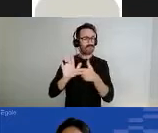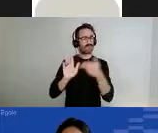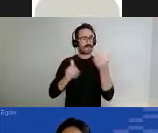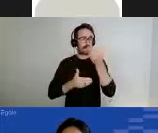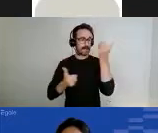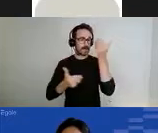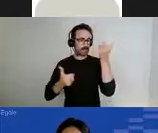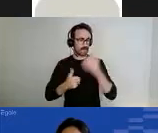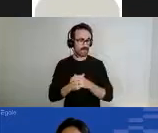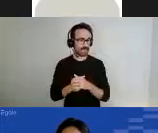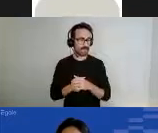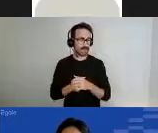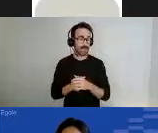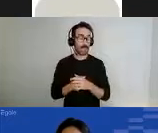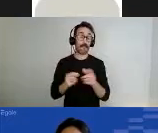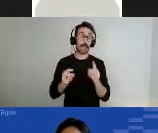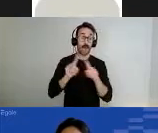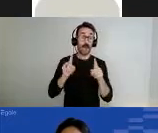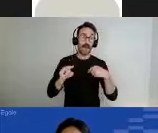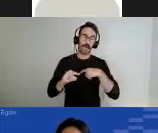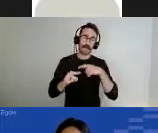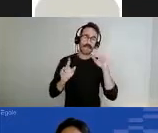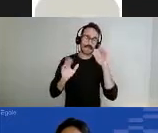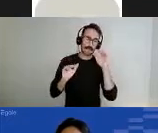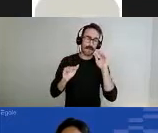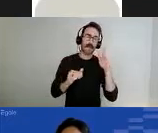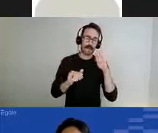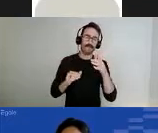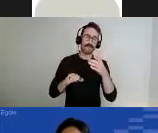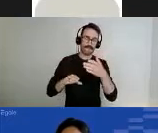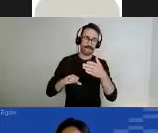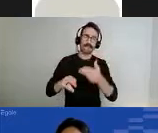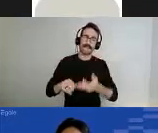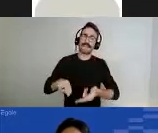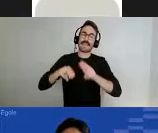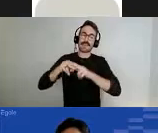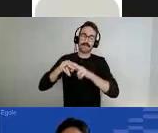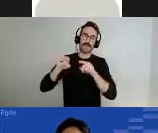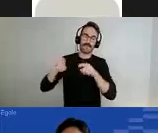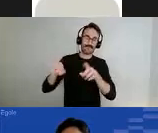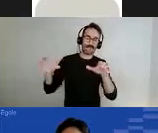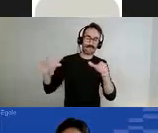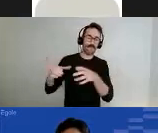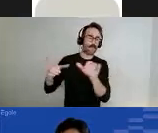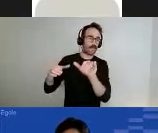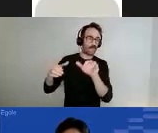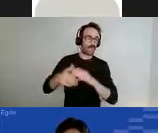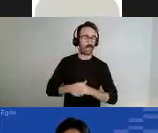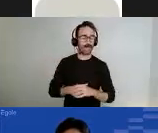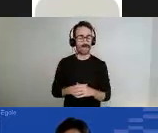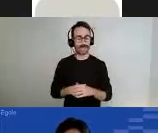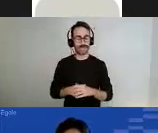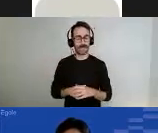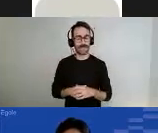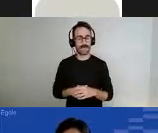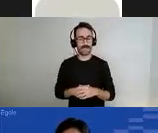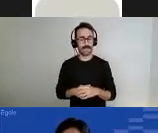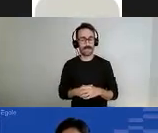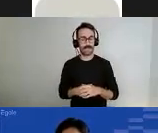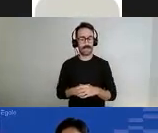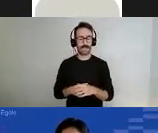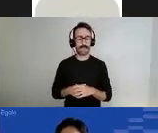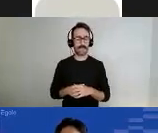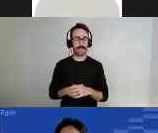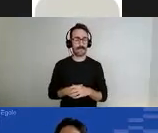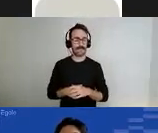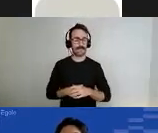However, it can be expected that this prevalence is also going to increase as the population ages. And